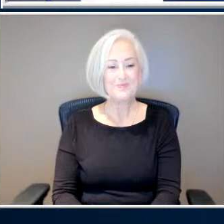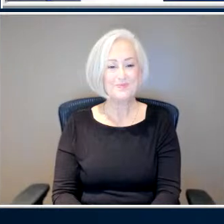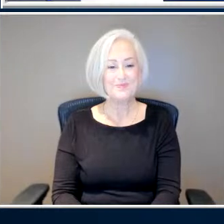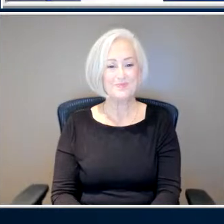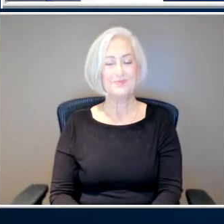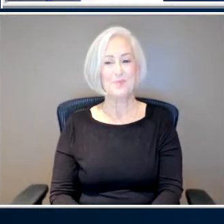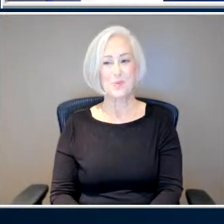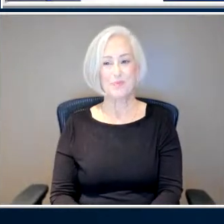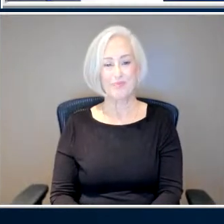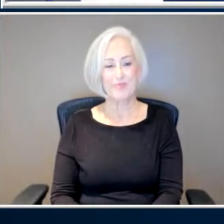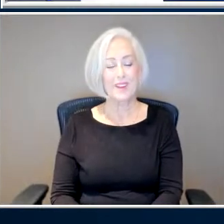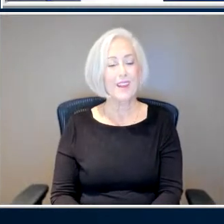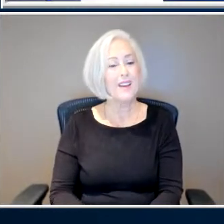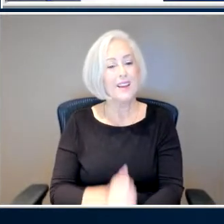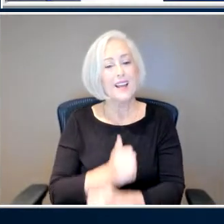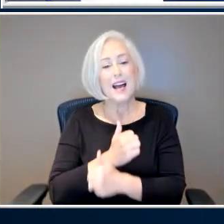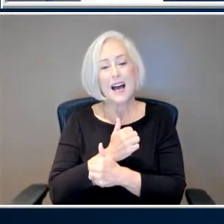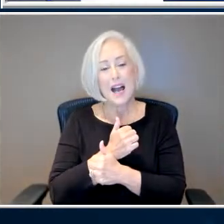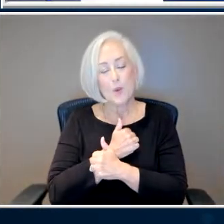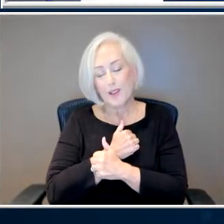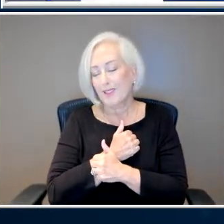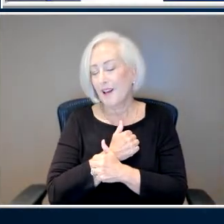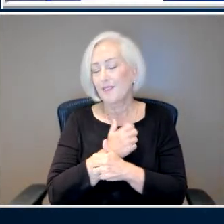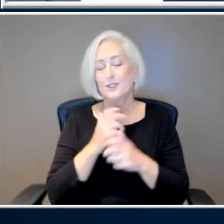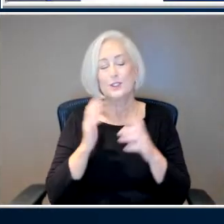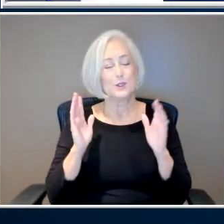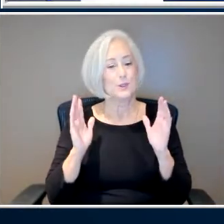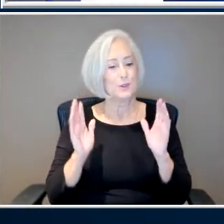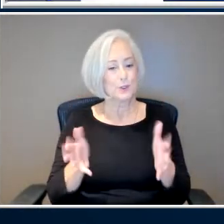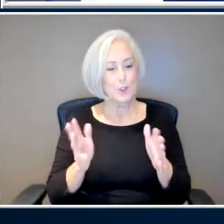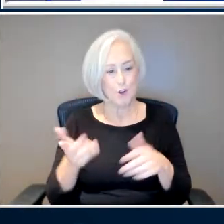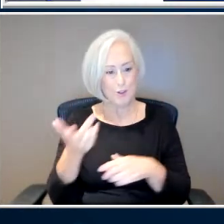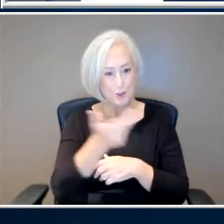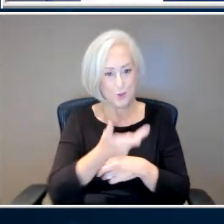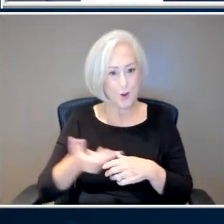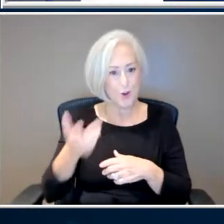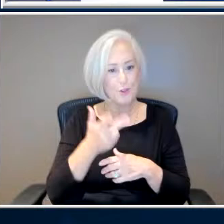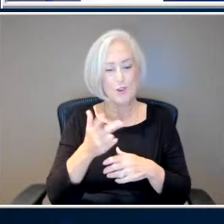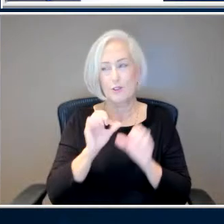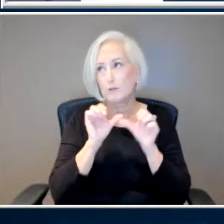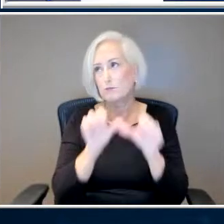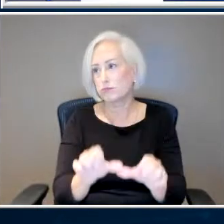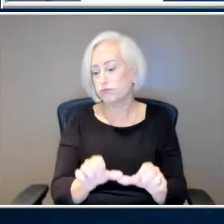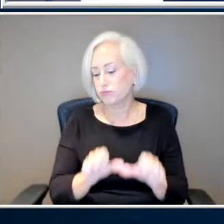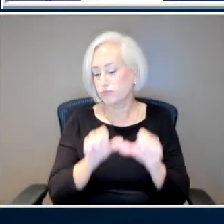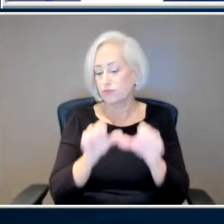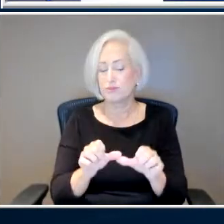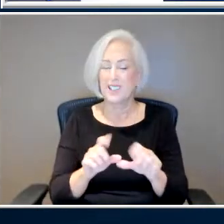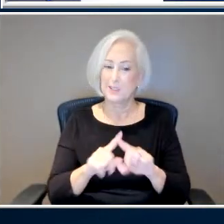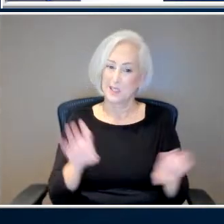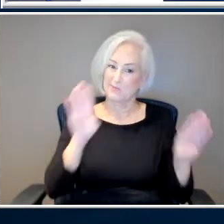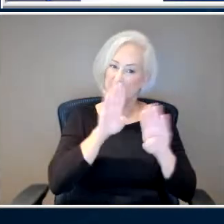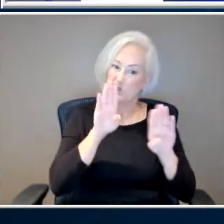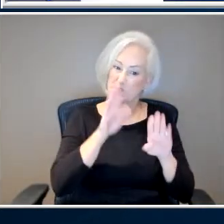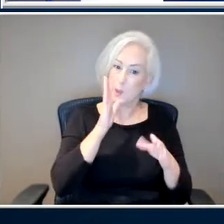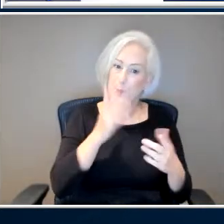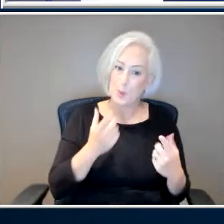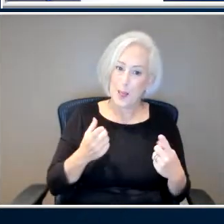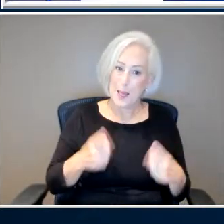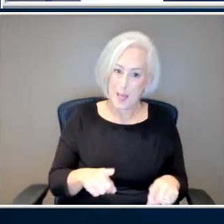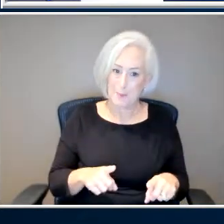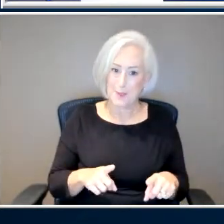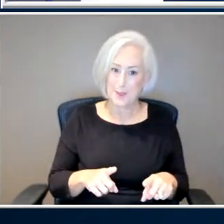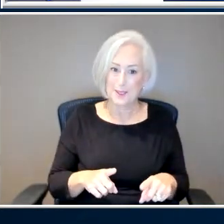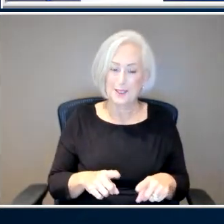I'd love to talk to you, all three of you, for another hour, but I'd get in big trouble. Yes. Because we have